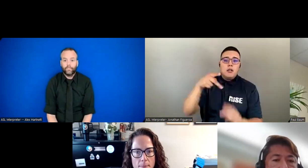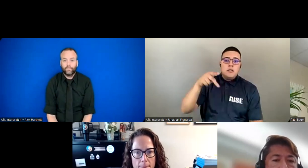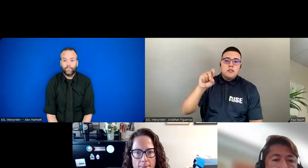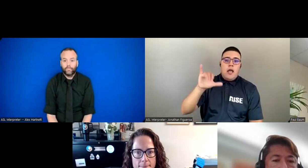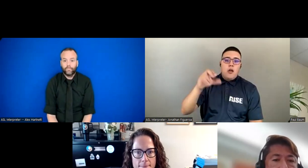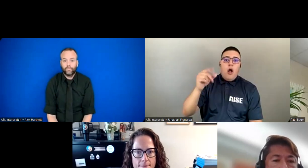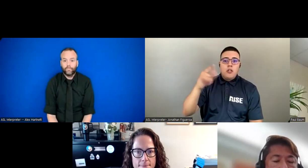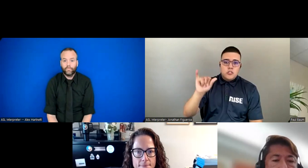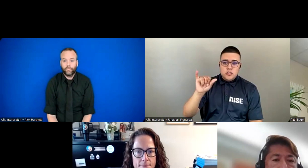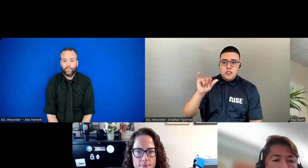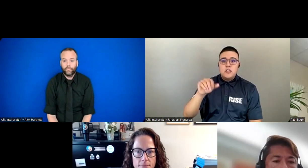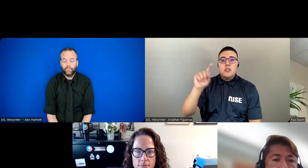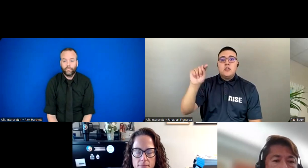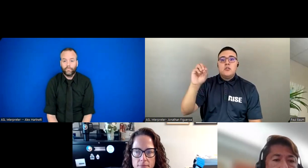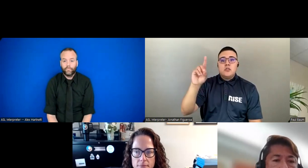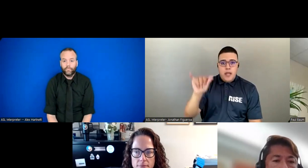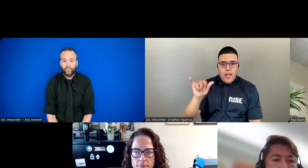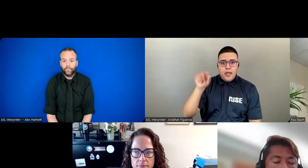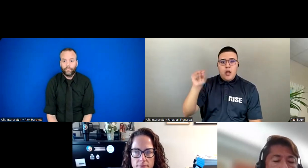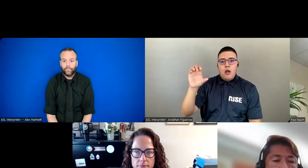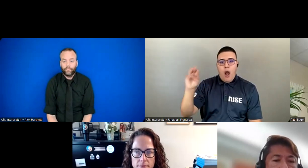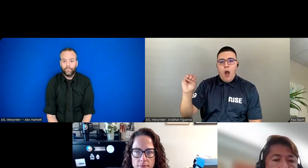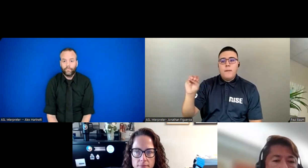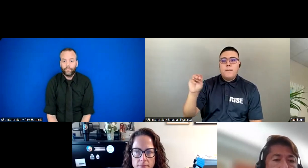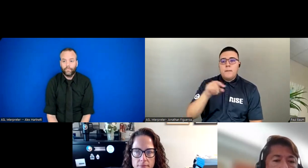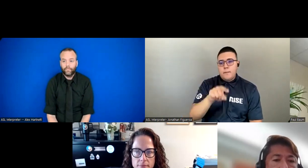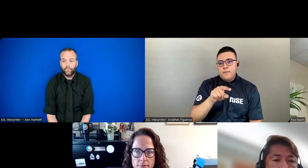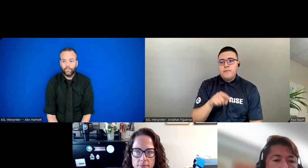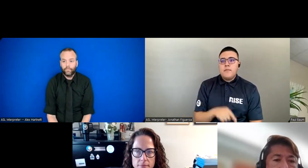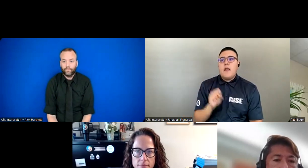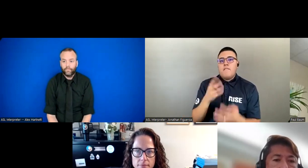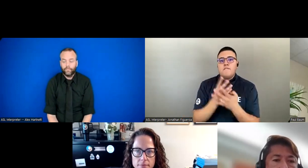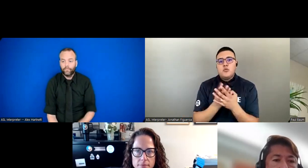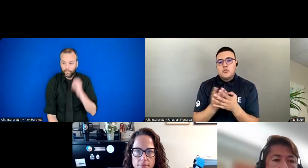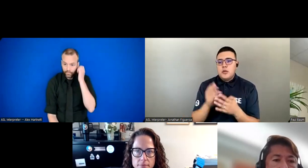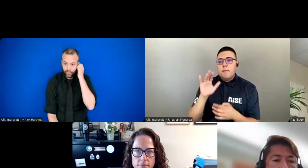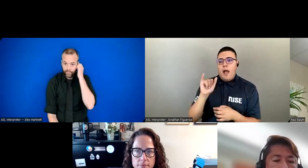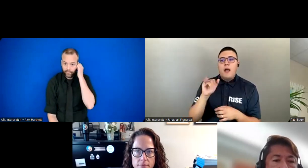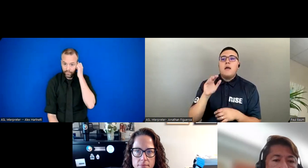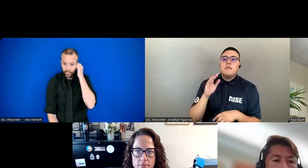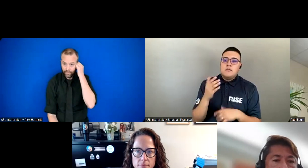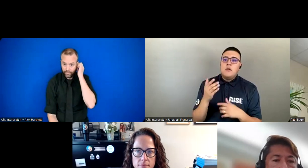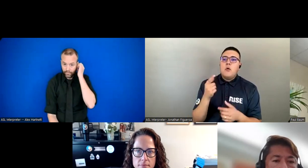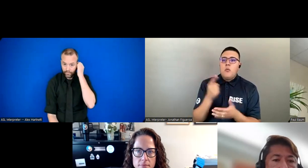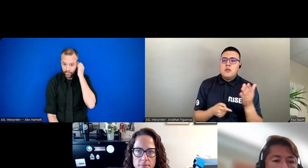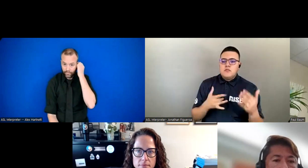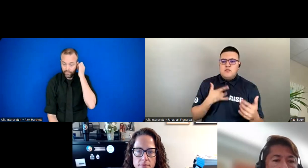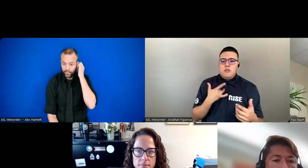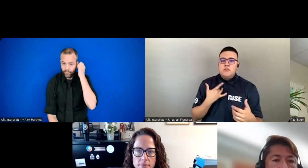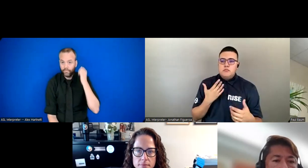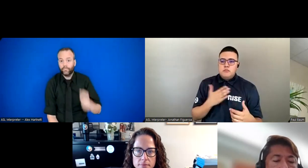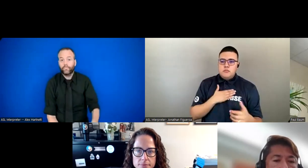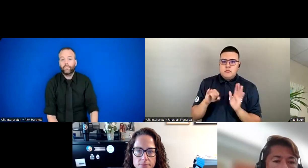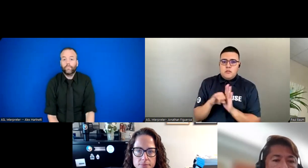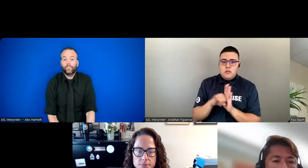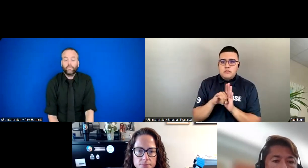filter that by the person's gender, by what they need, by their sexuality and other